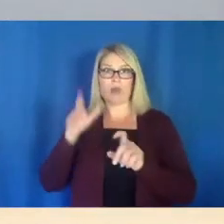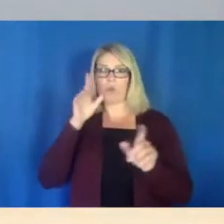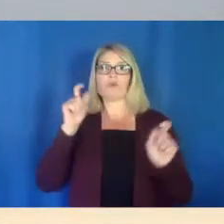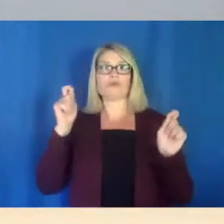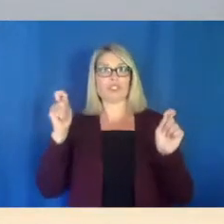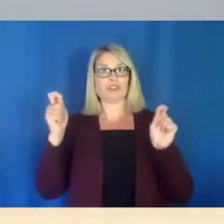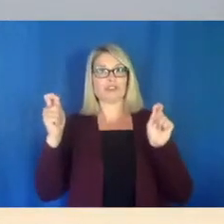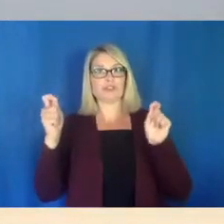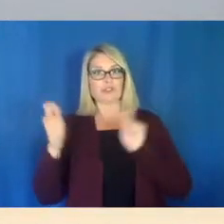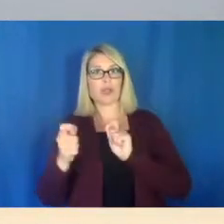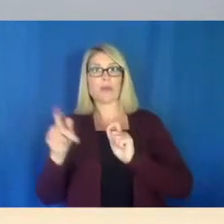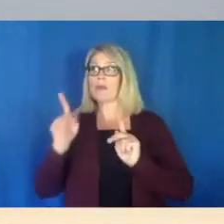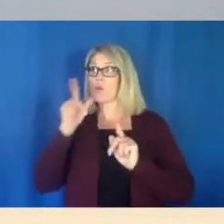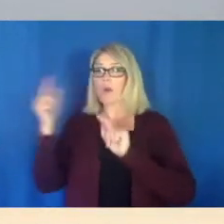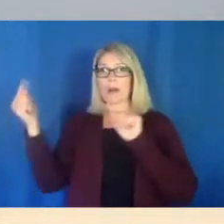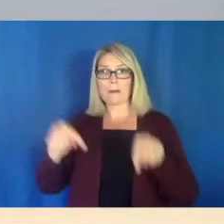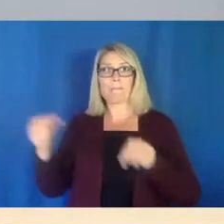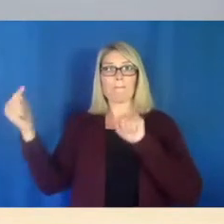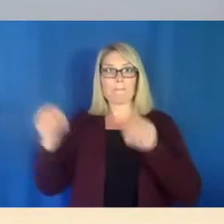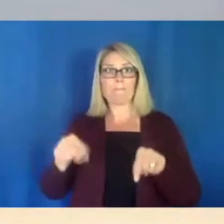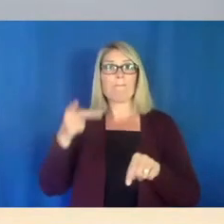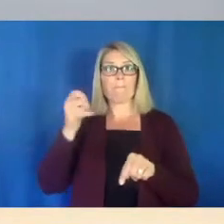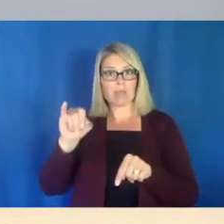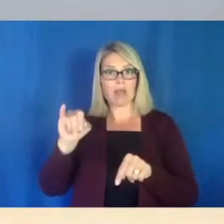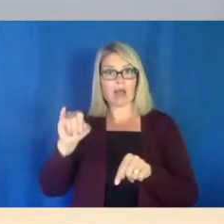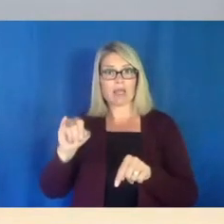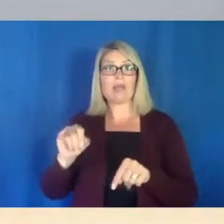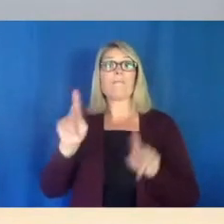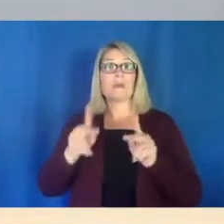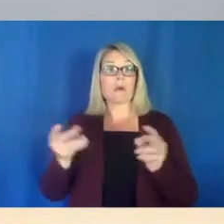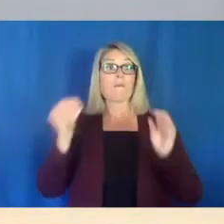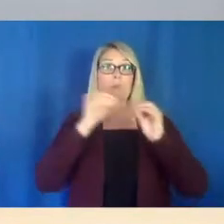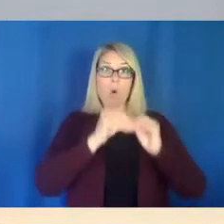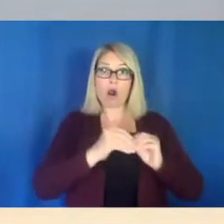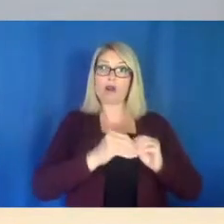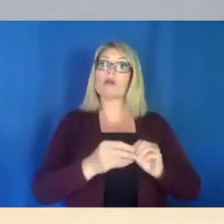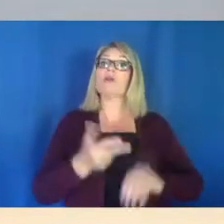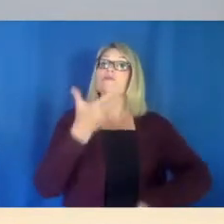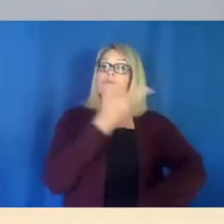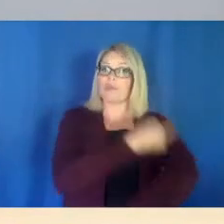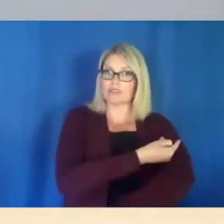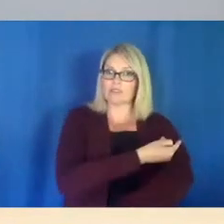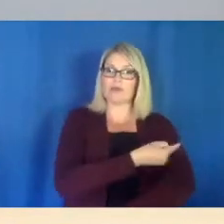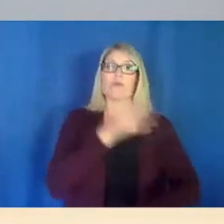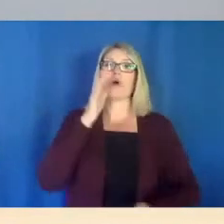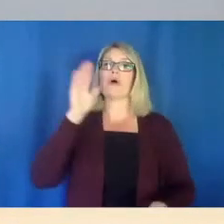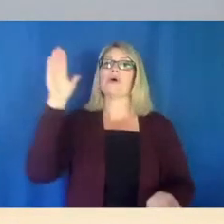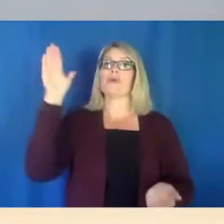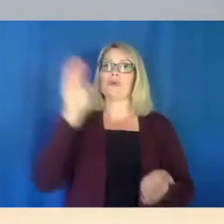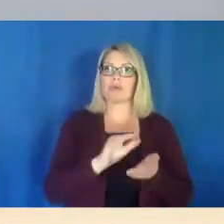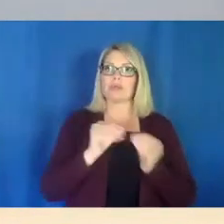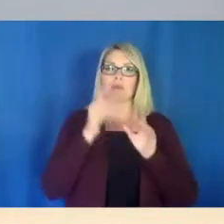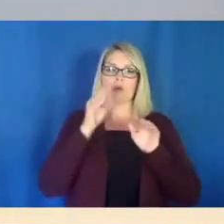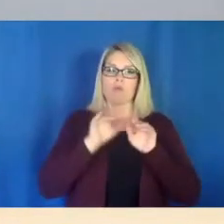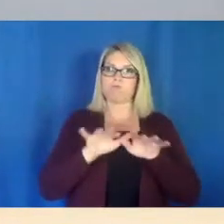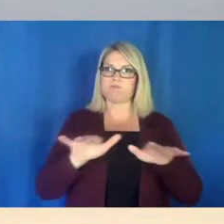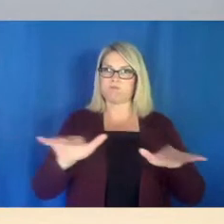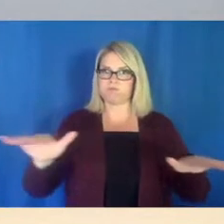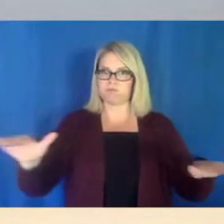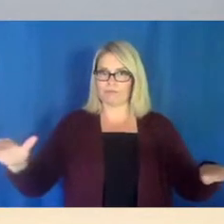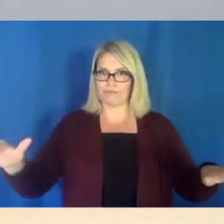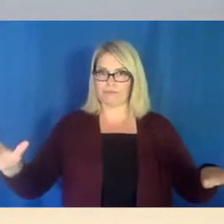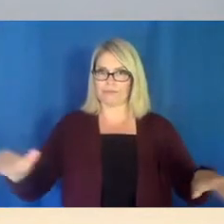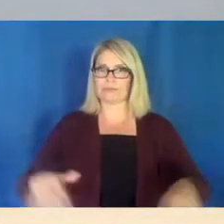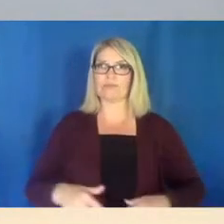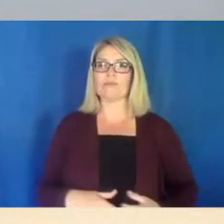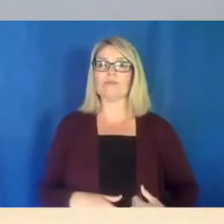to PEI and as more people are vaccinated, thereby reducing the risk of COVID-19. We've also been getting questions